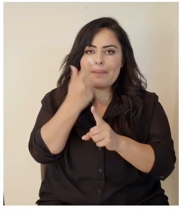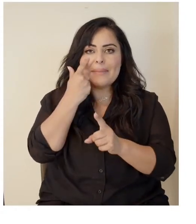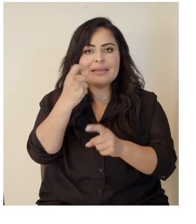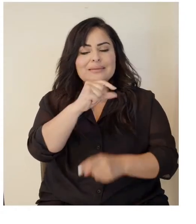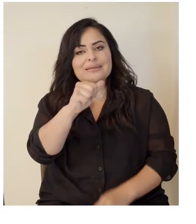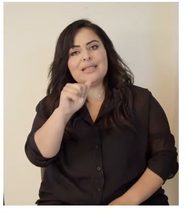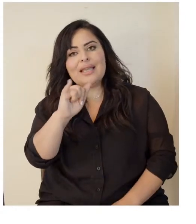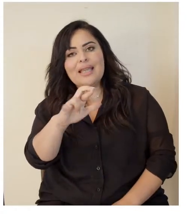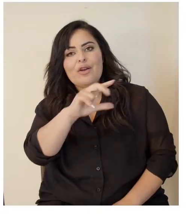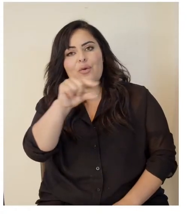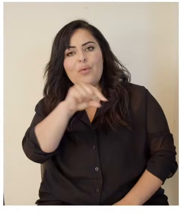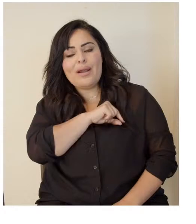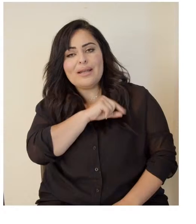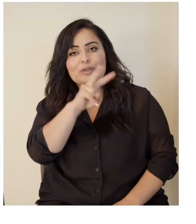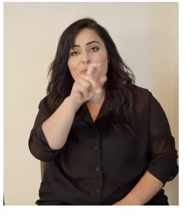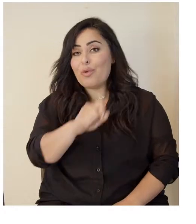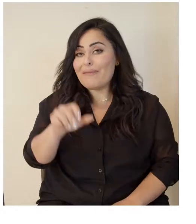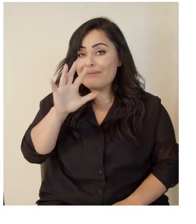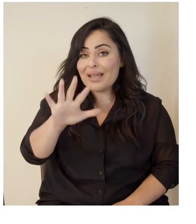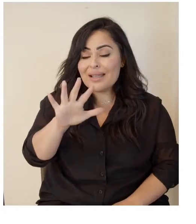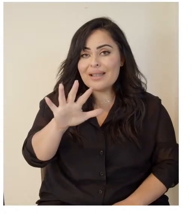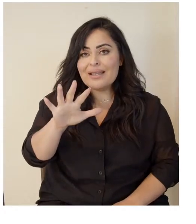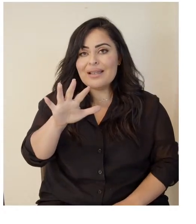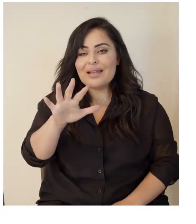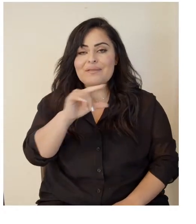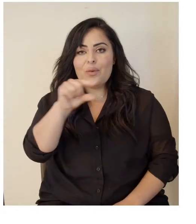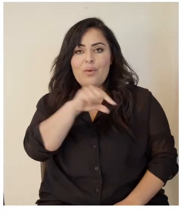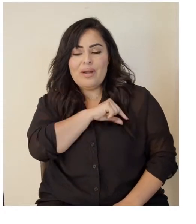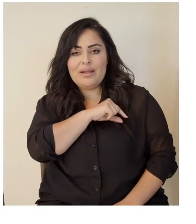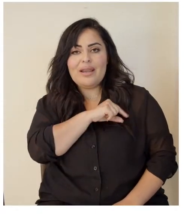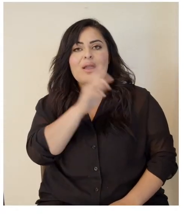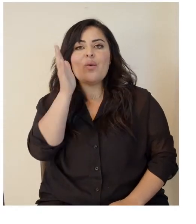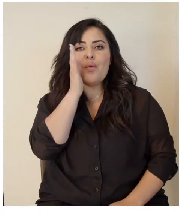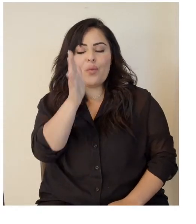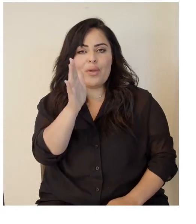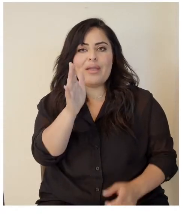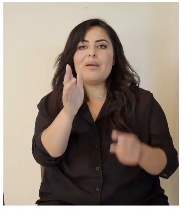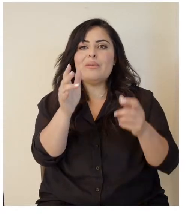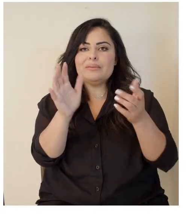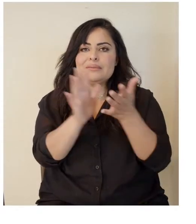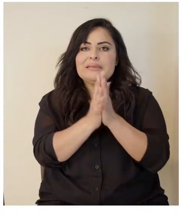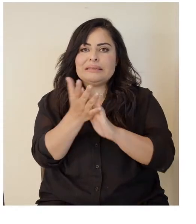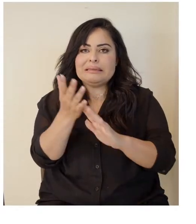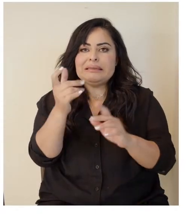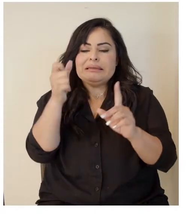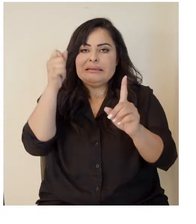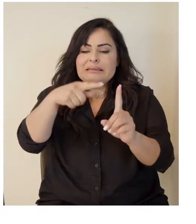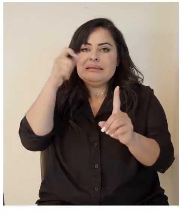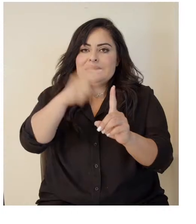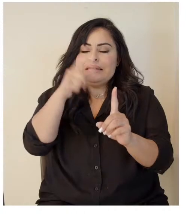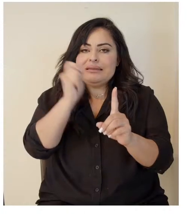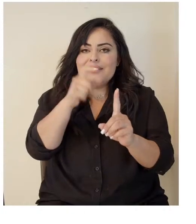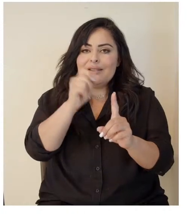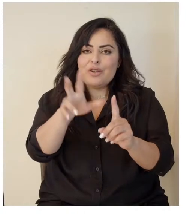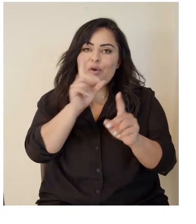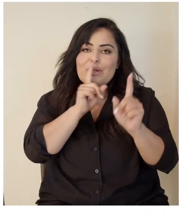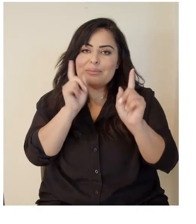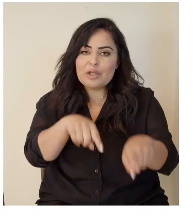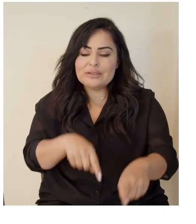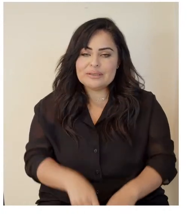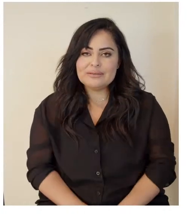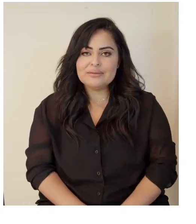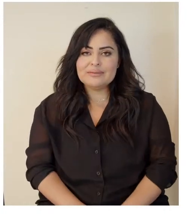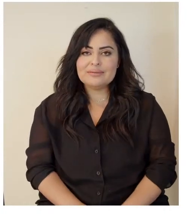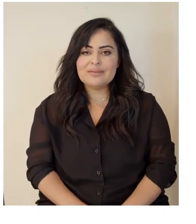quality level from PM 2.5 coming out of this wildfire is going to be instigating their responses, their inflammatory response.